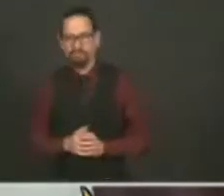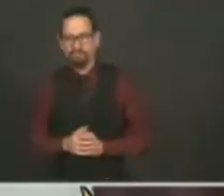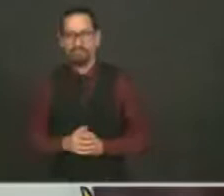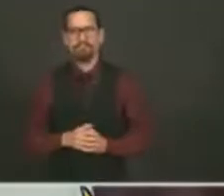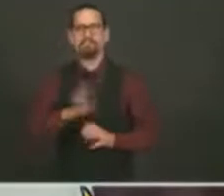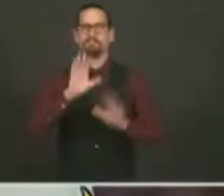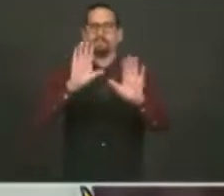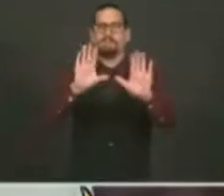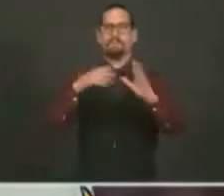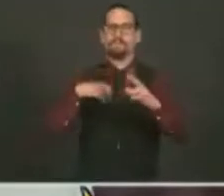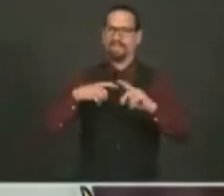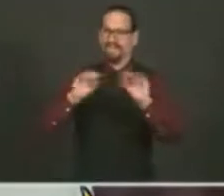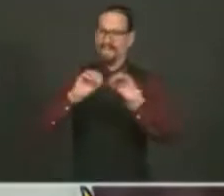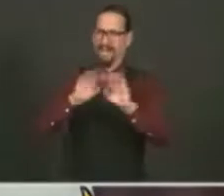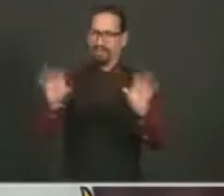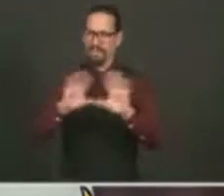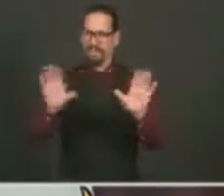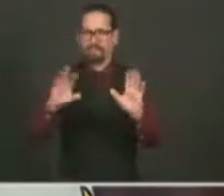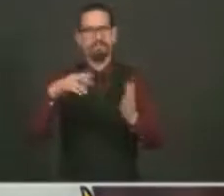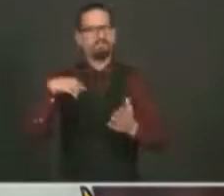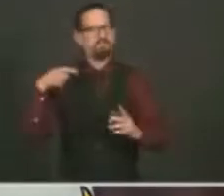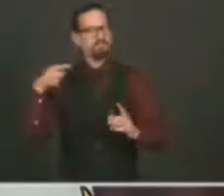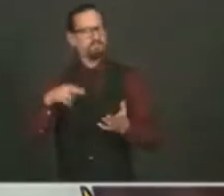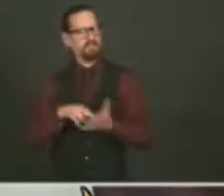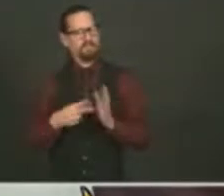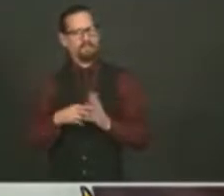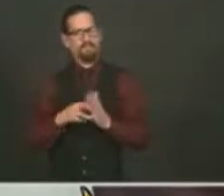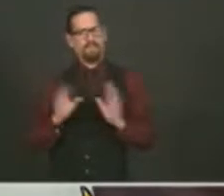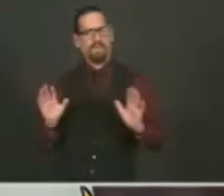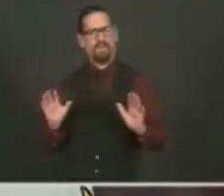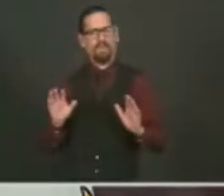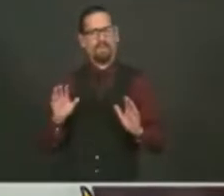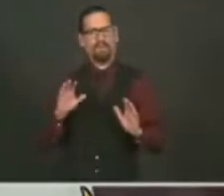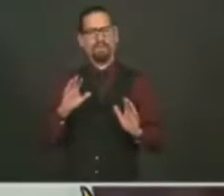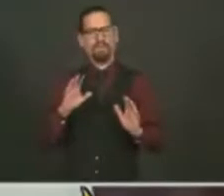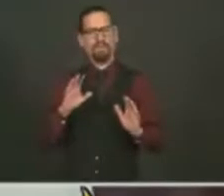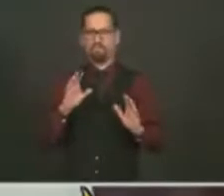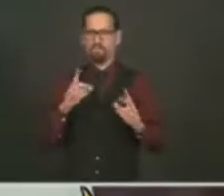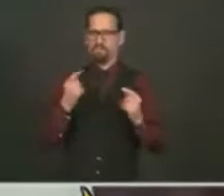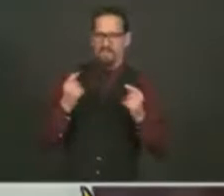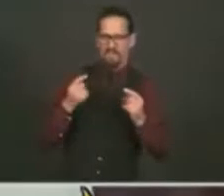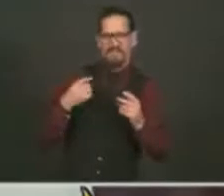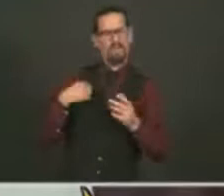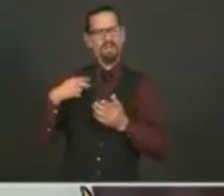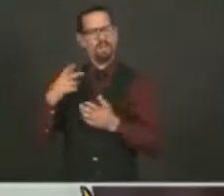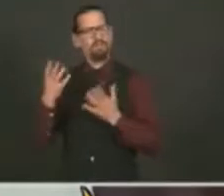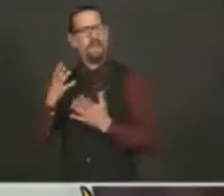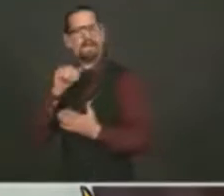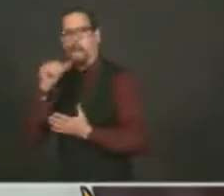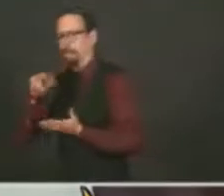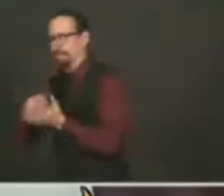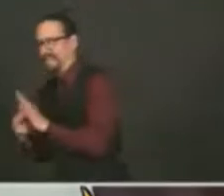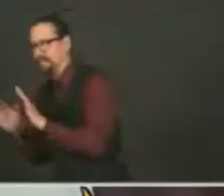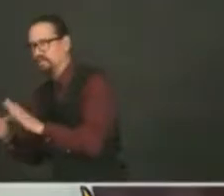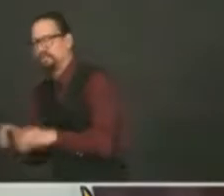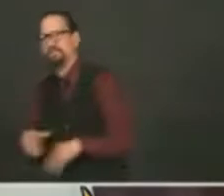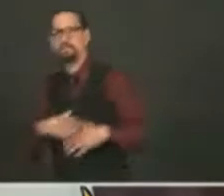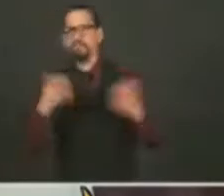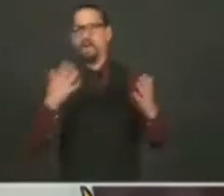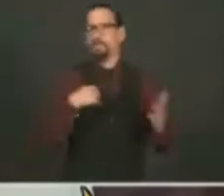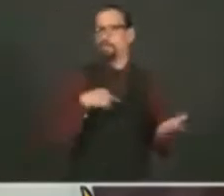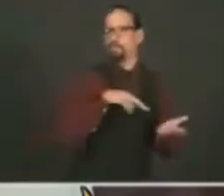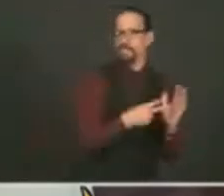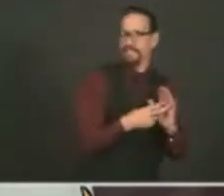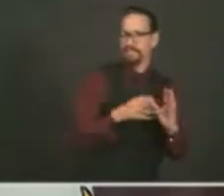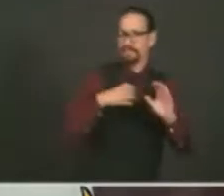this, what it means and what it doesn't mean. It means we're concerned with the trends we're seeing in the community in